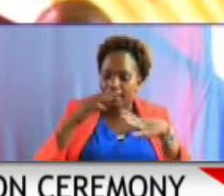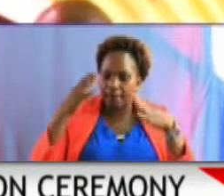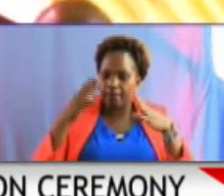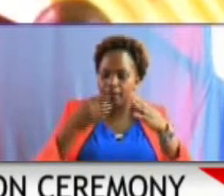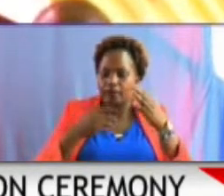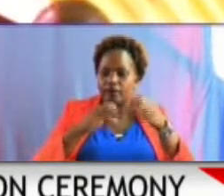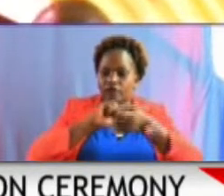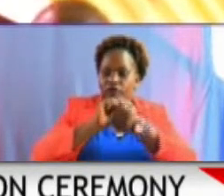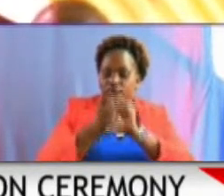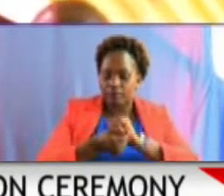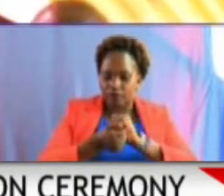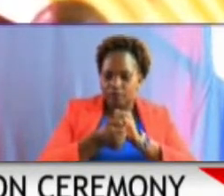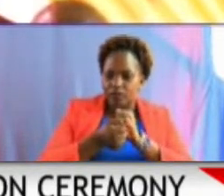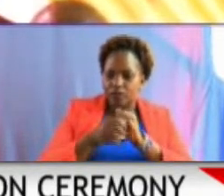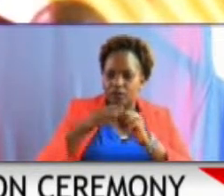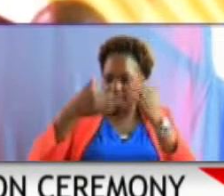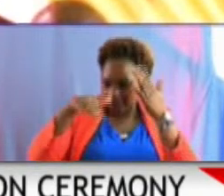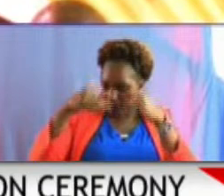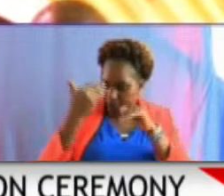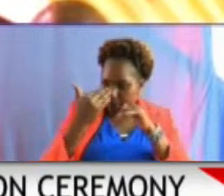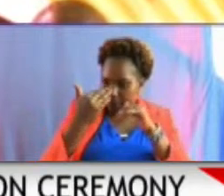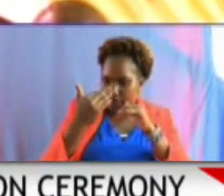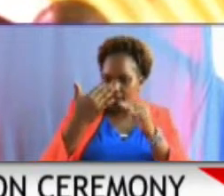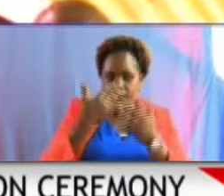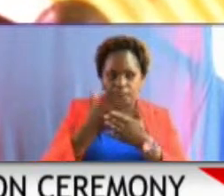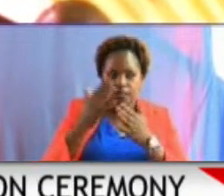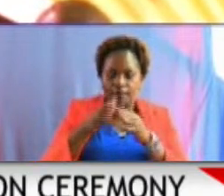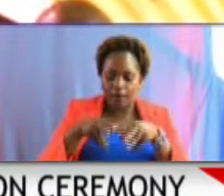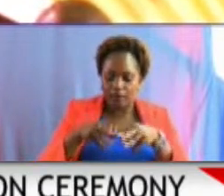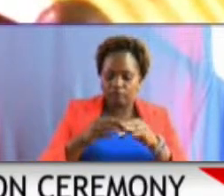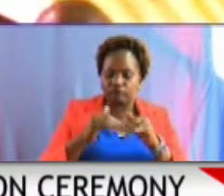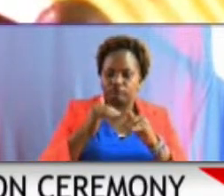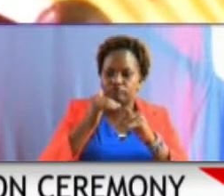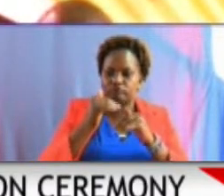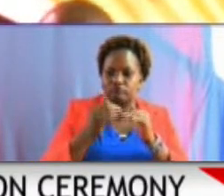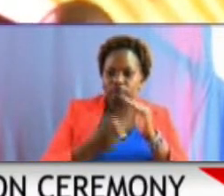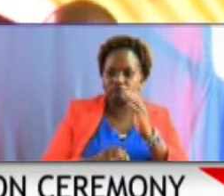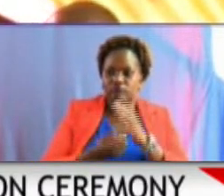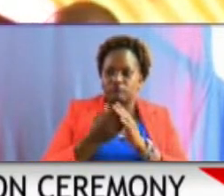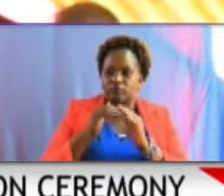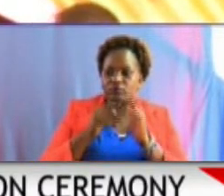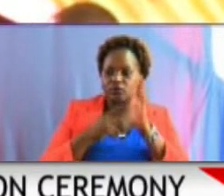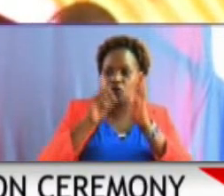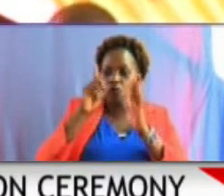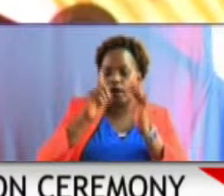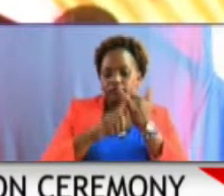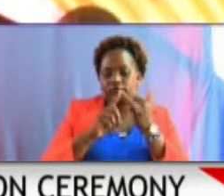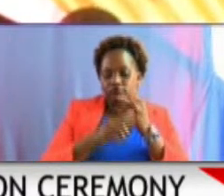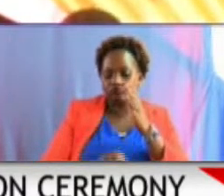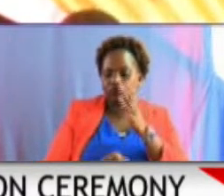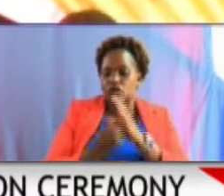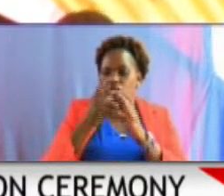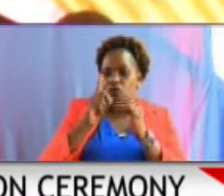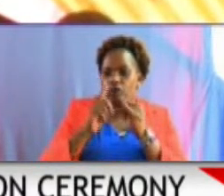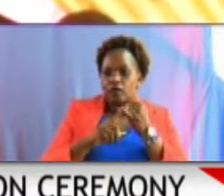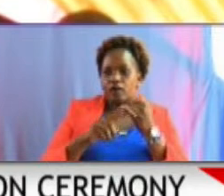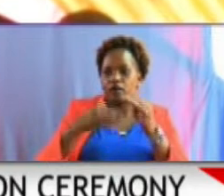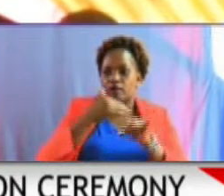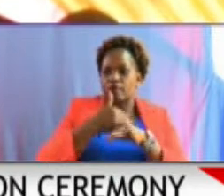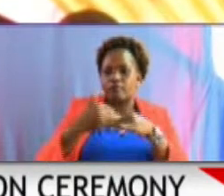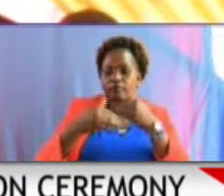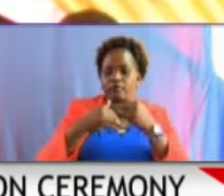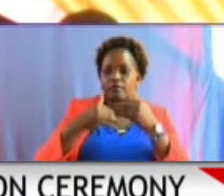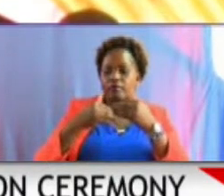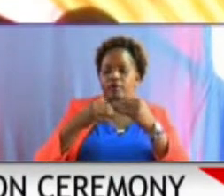in the university, and some of the milestones include the following. 1. Construction of a modern